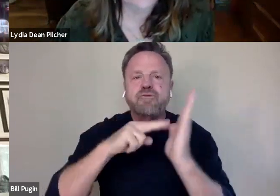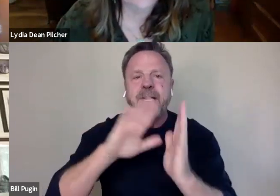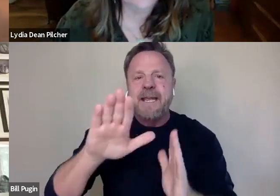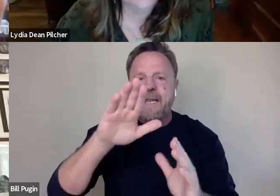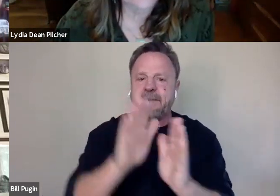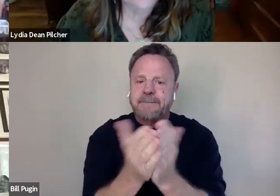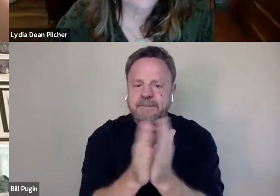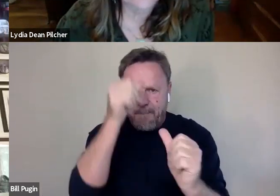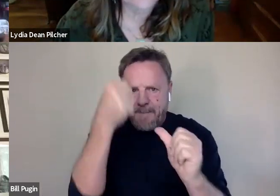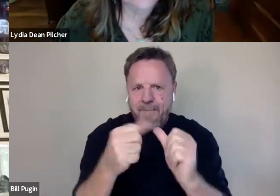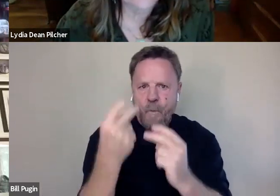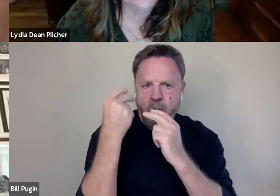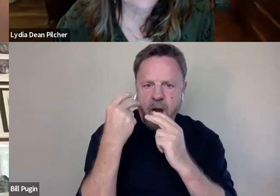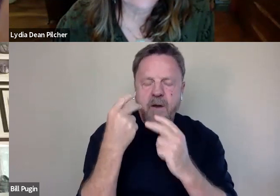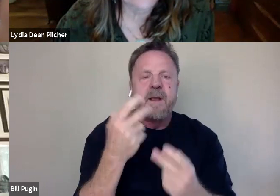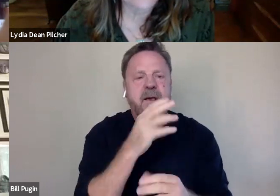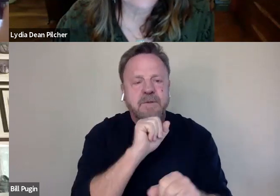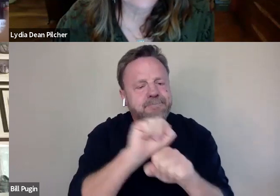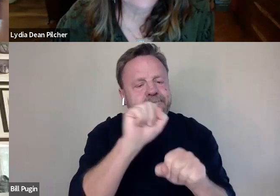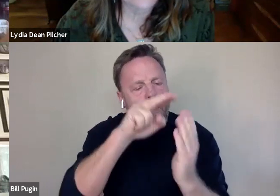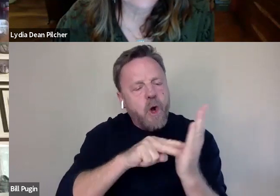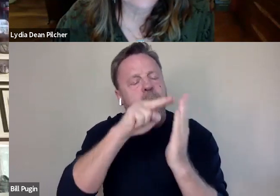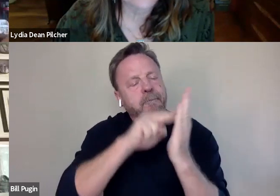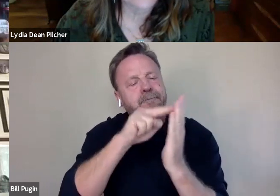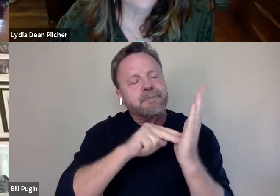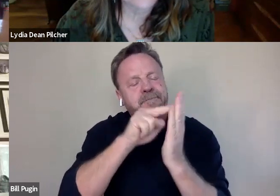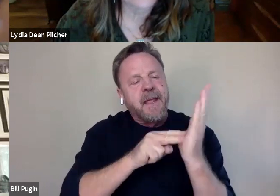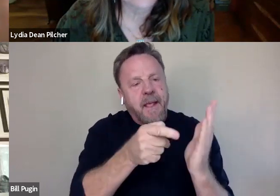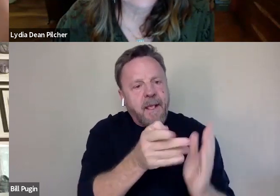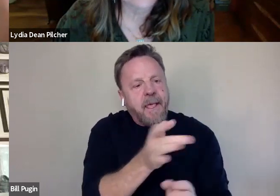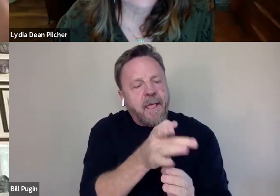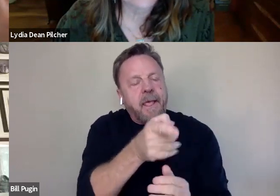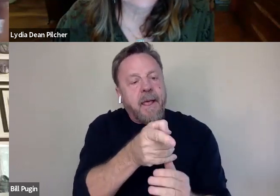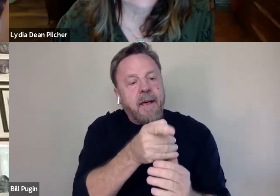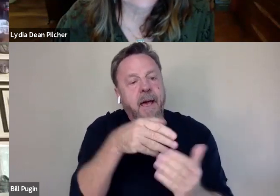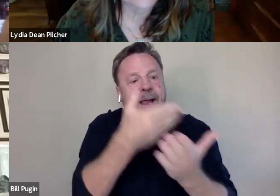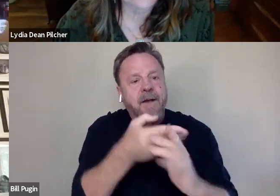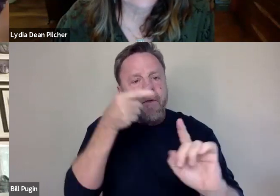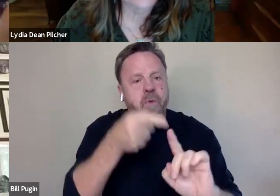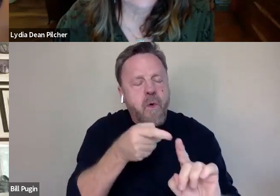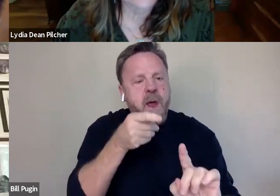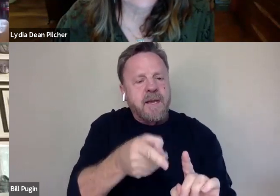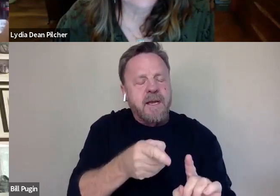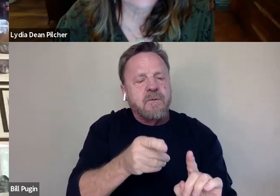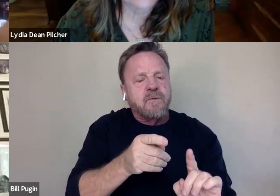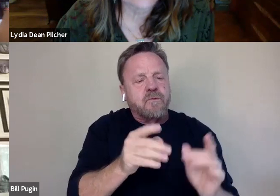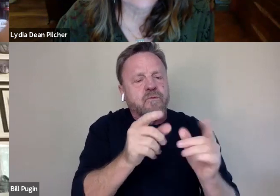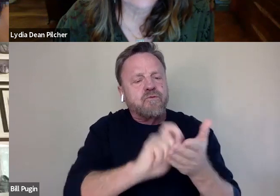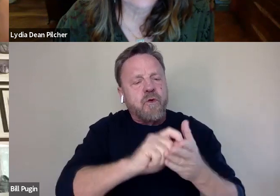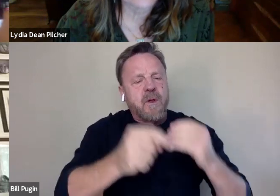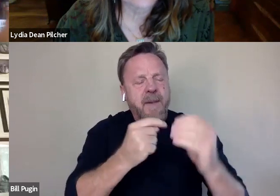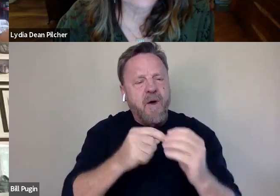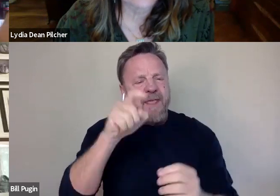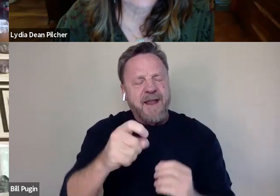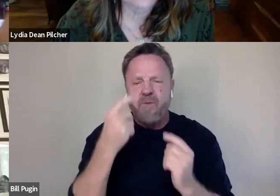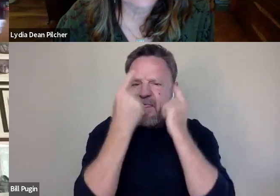in the section working my way through it. And I was in the section where he was talking about how they had to think really carefully about